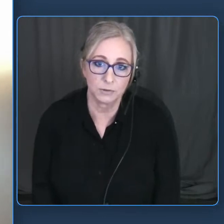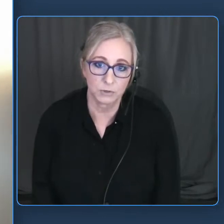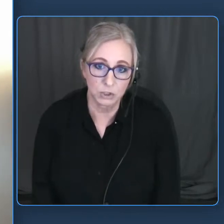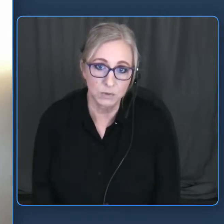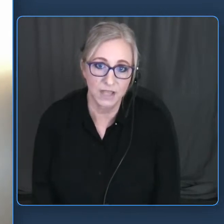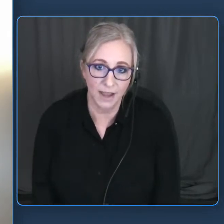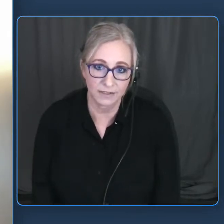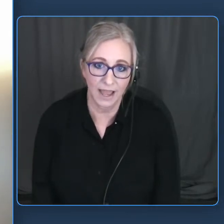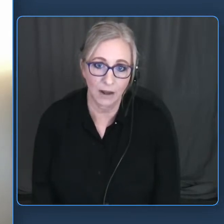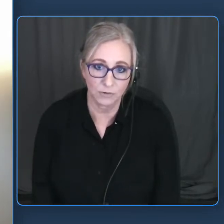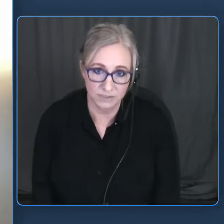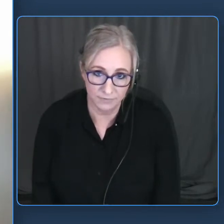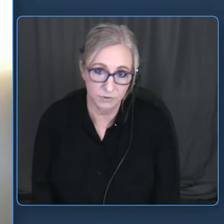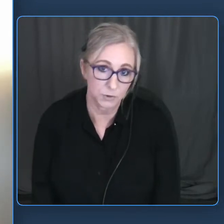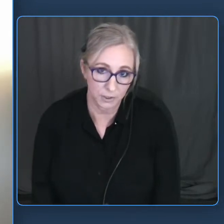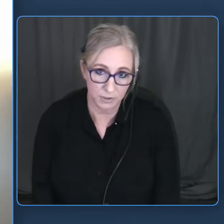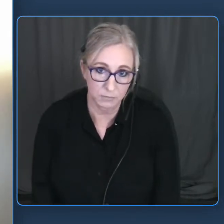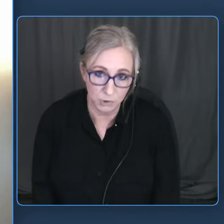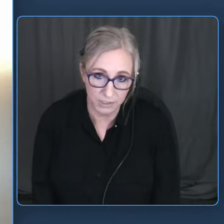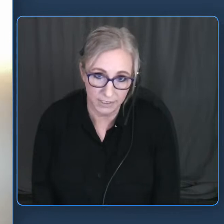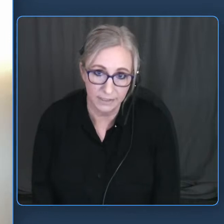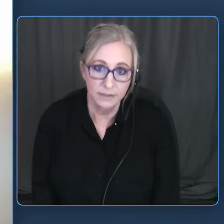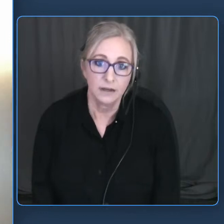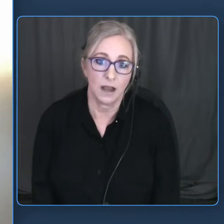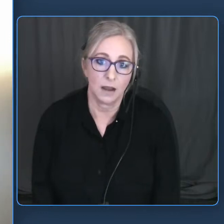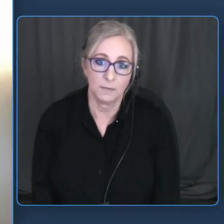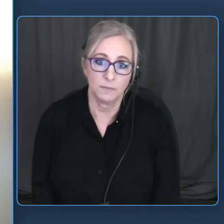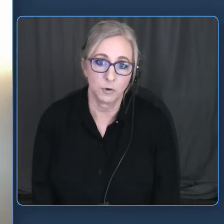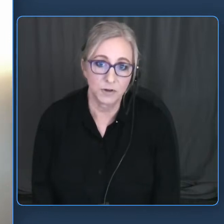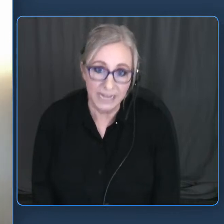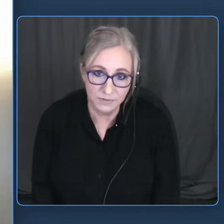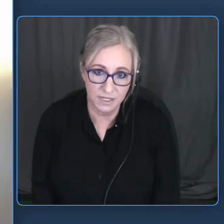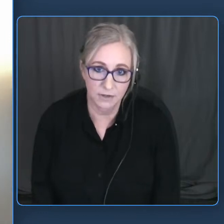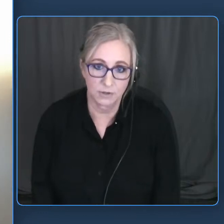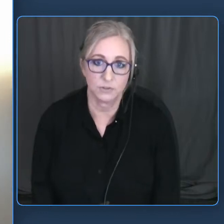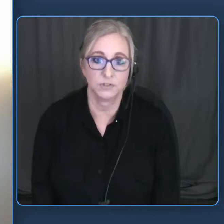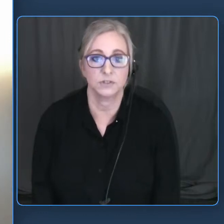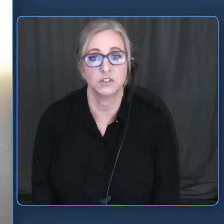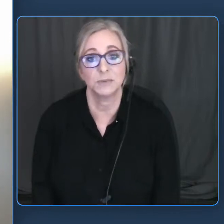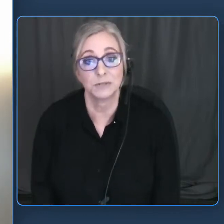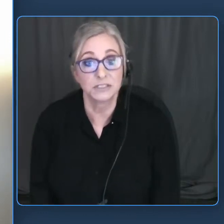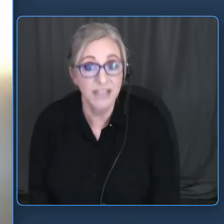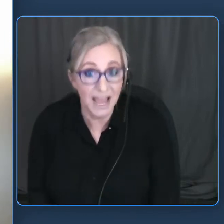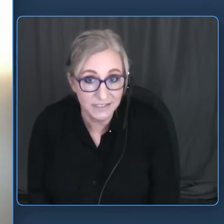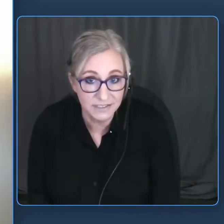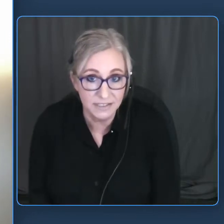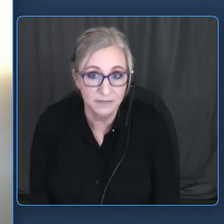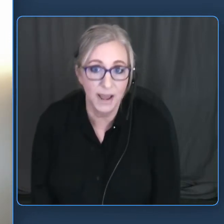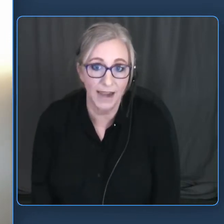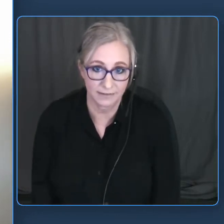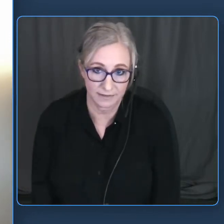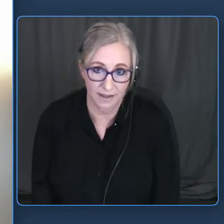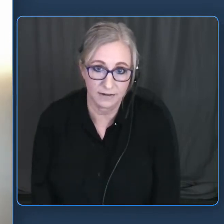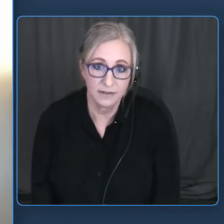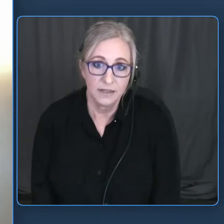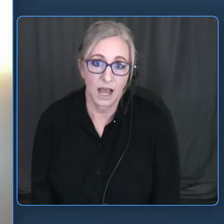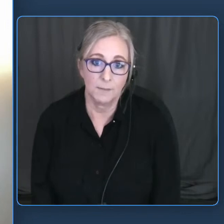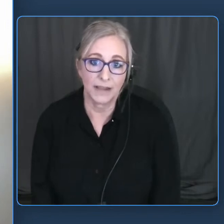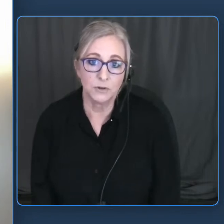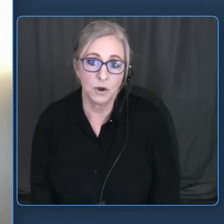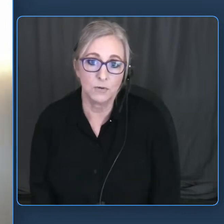we'll be able to use that out in the deaf greater community for native signers to be able to test and pilot